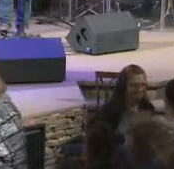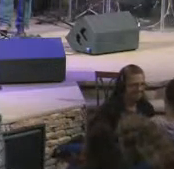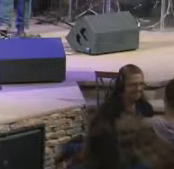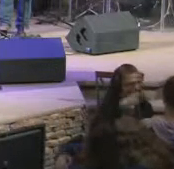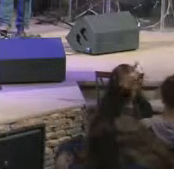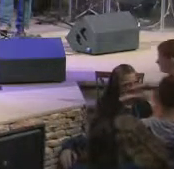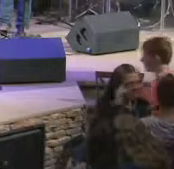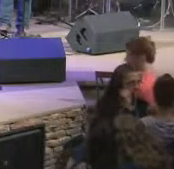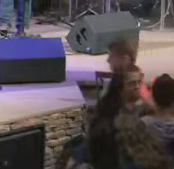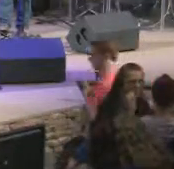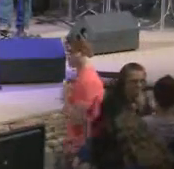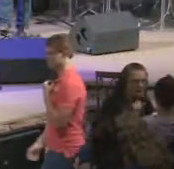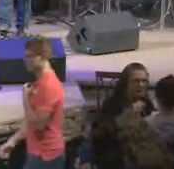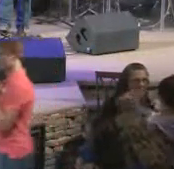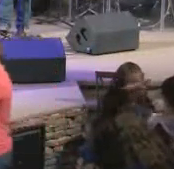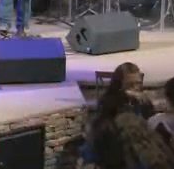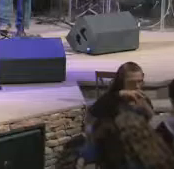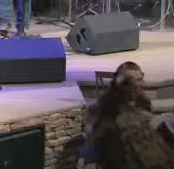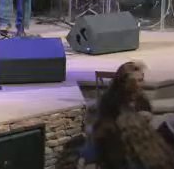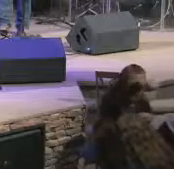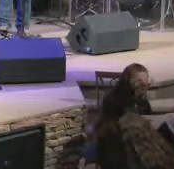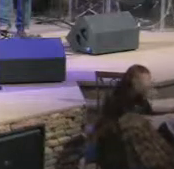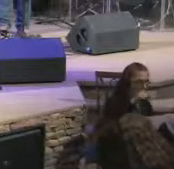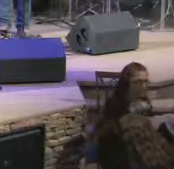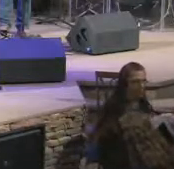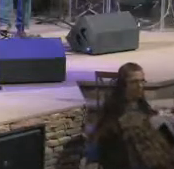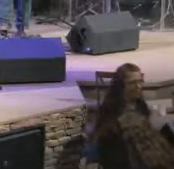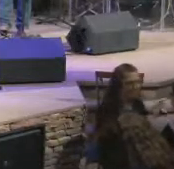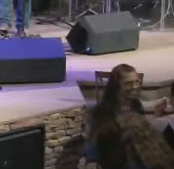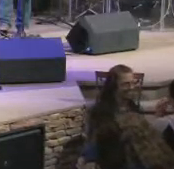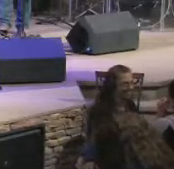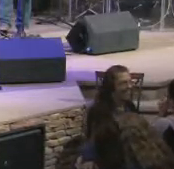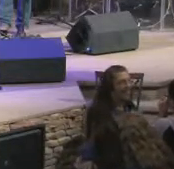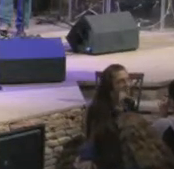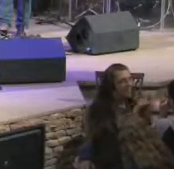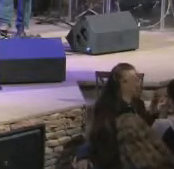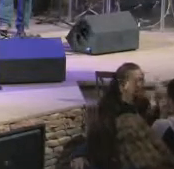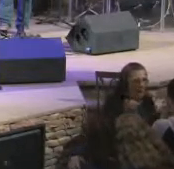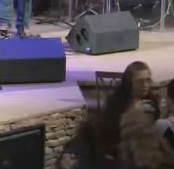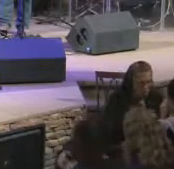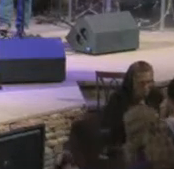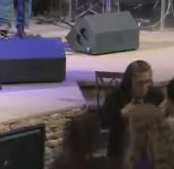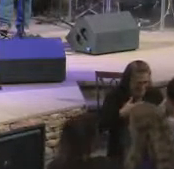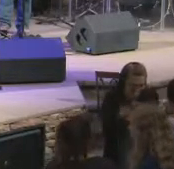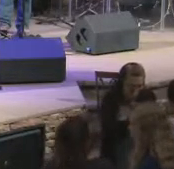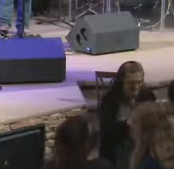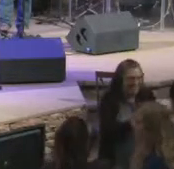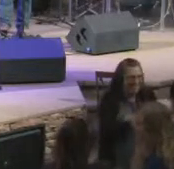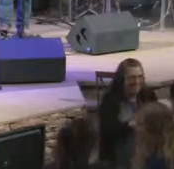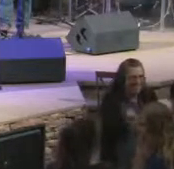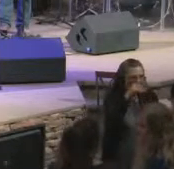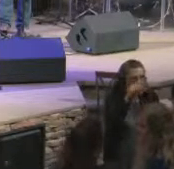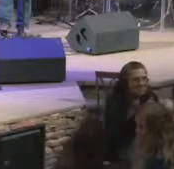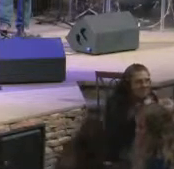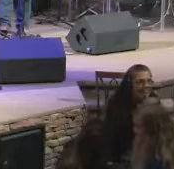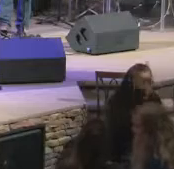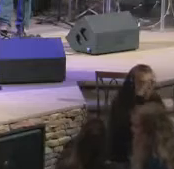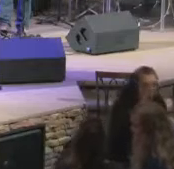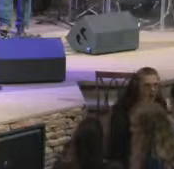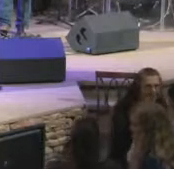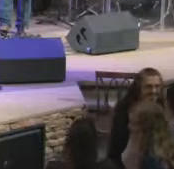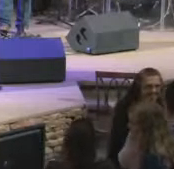and keep working and keep doing. That very word is inside of them. He who began a good work